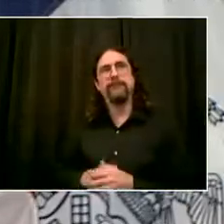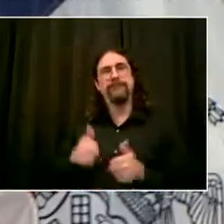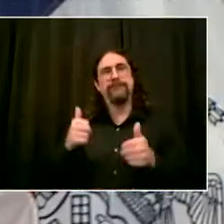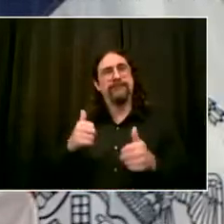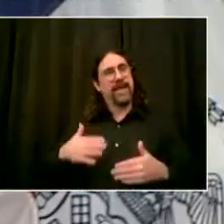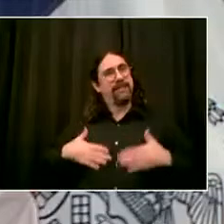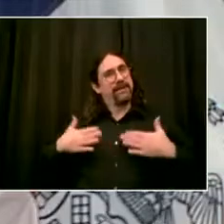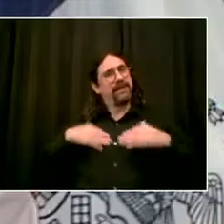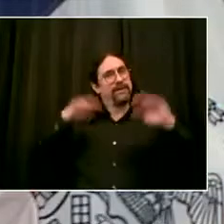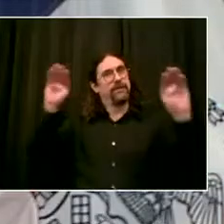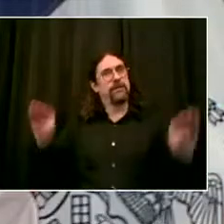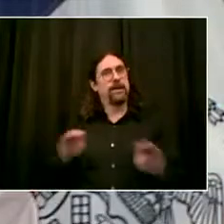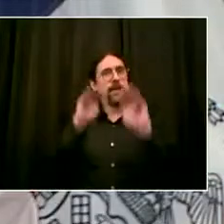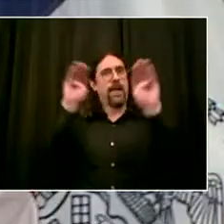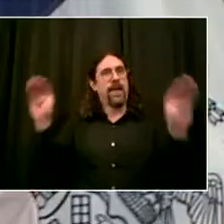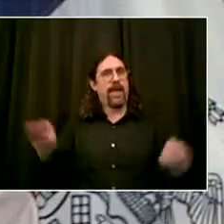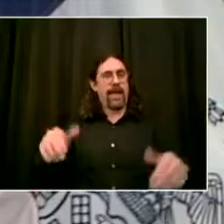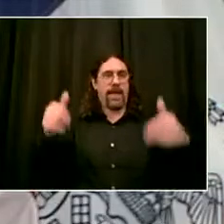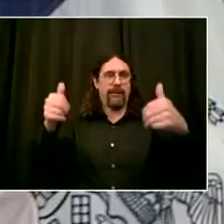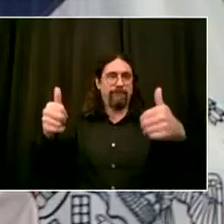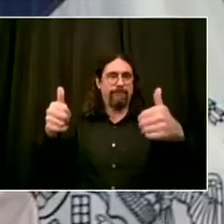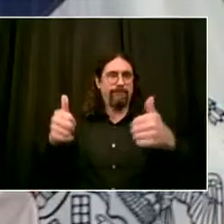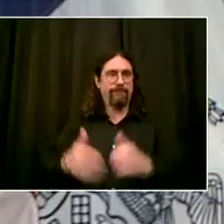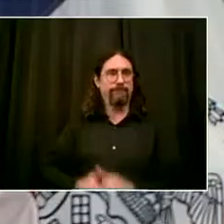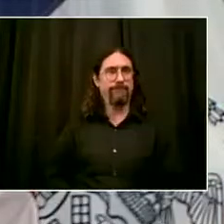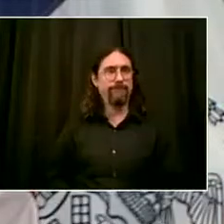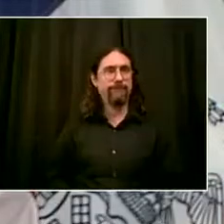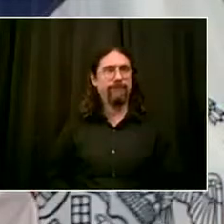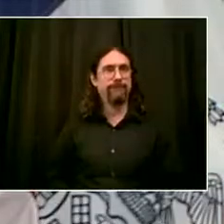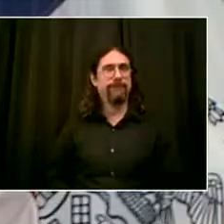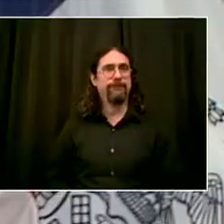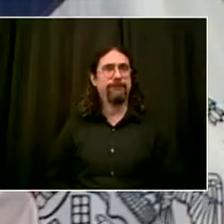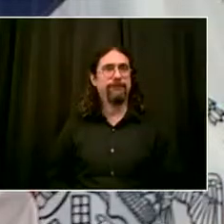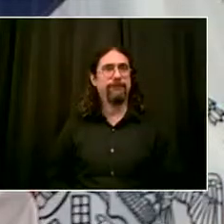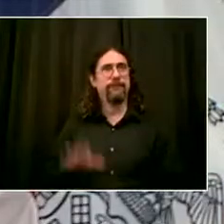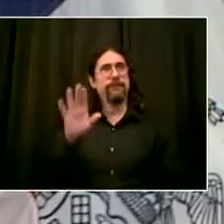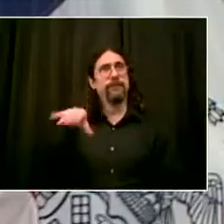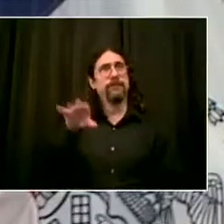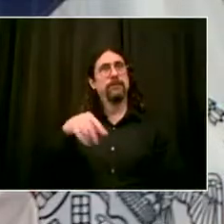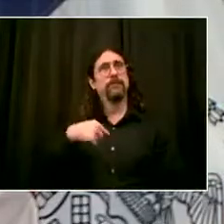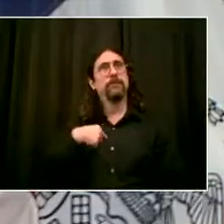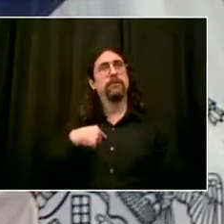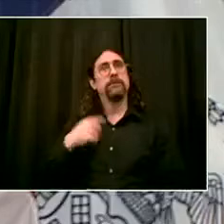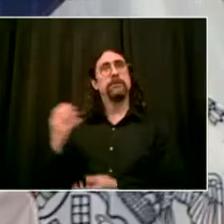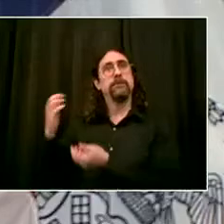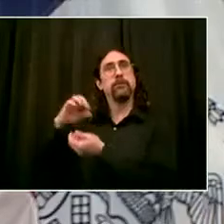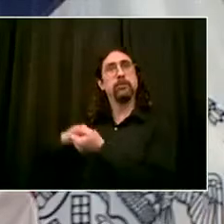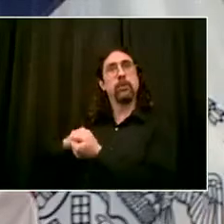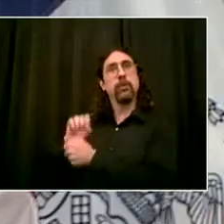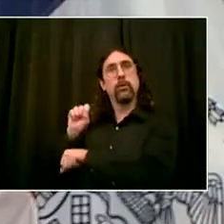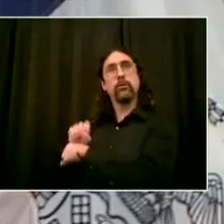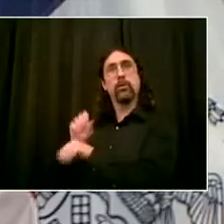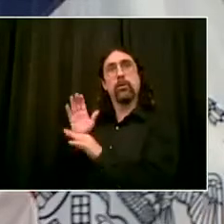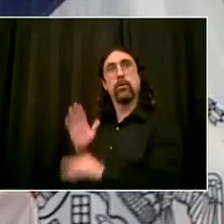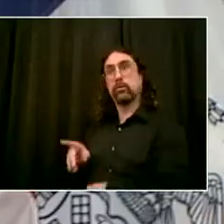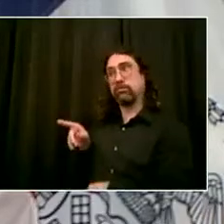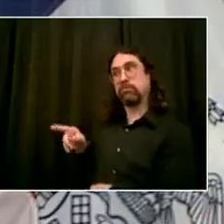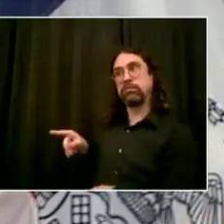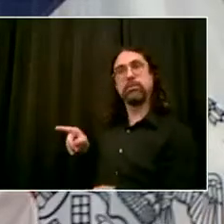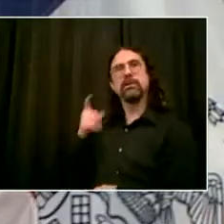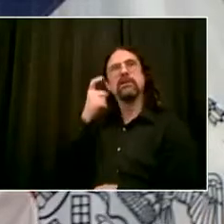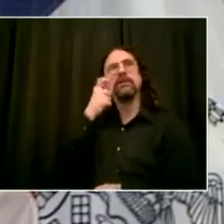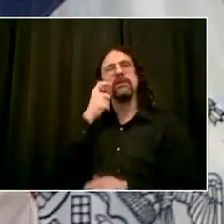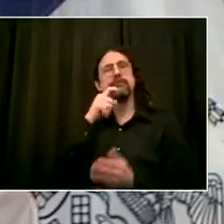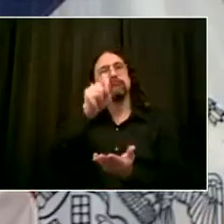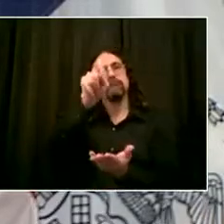mine writing about um the hundreds of uh deceased New Yorkers who are being stored in morg trucks um in Brooklyn this